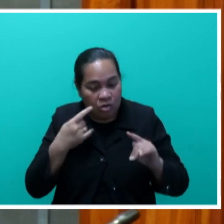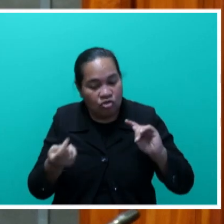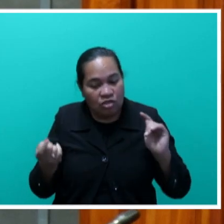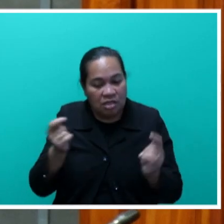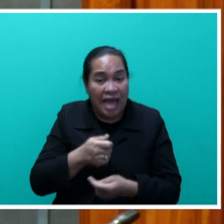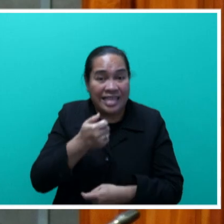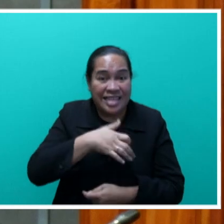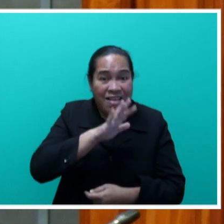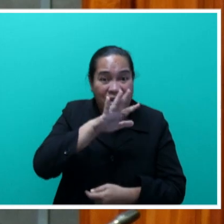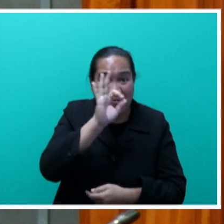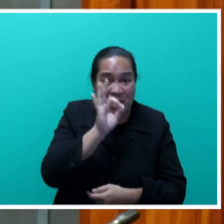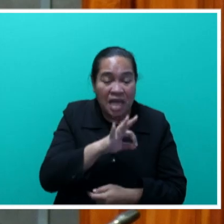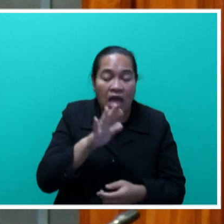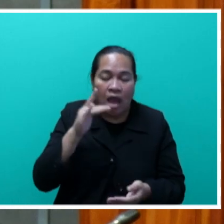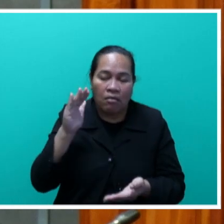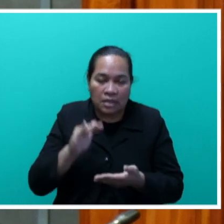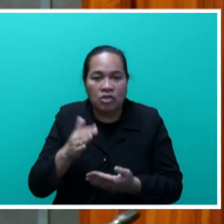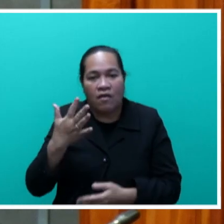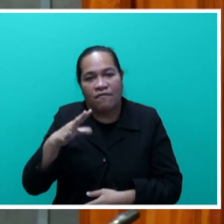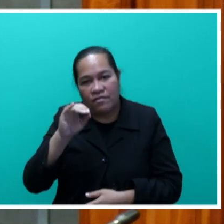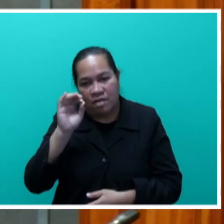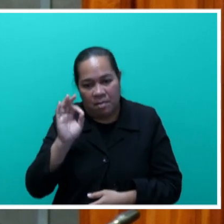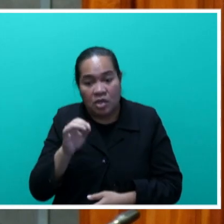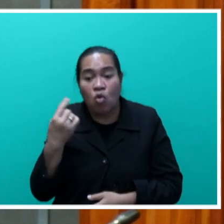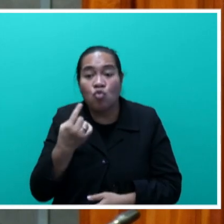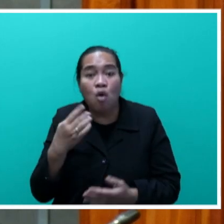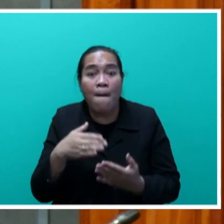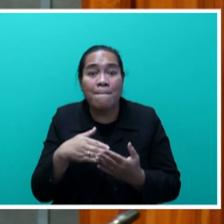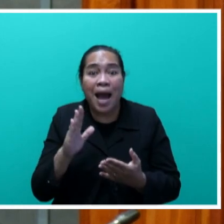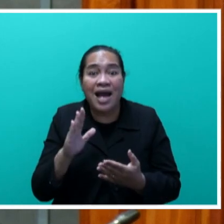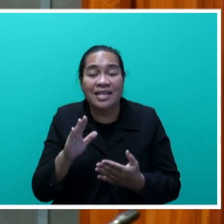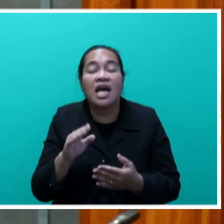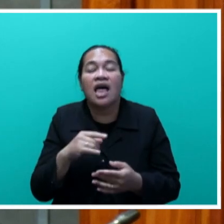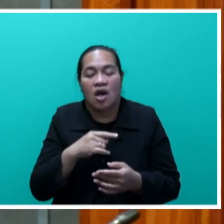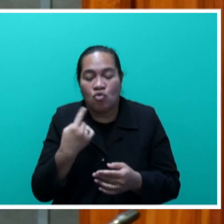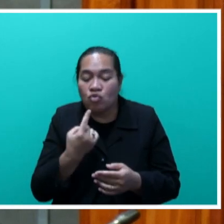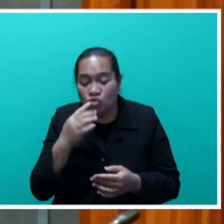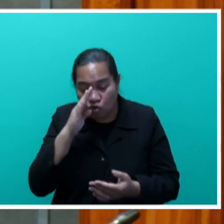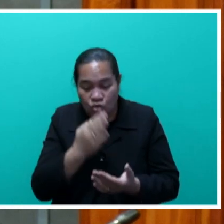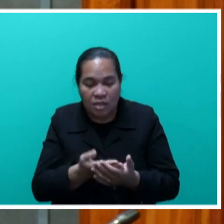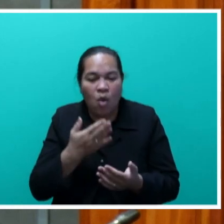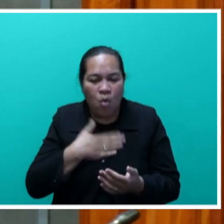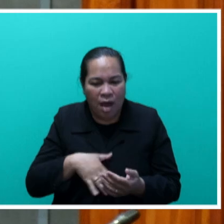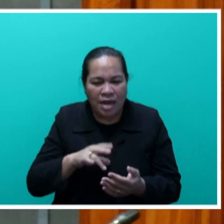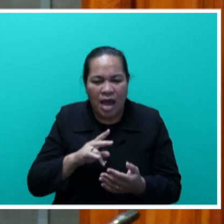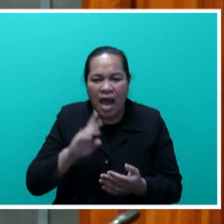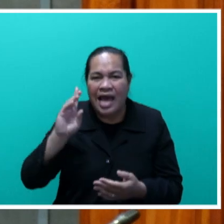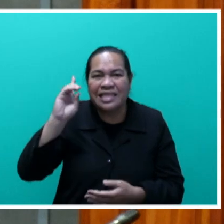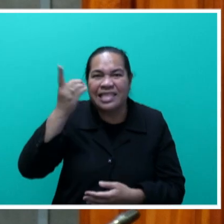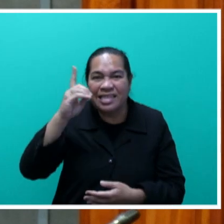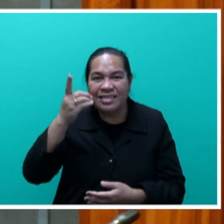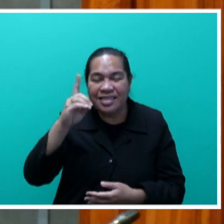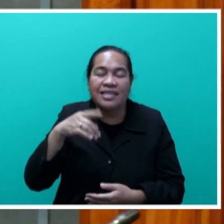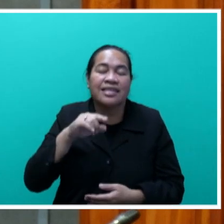65% to 50% pass rate for students pursuing program degree from year 2.